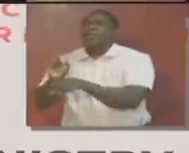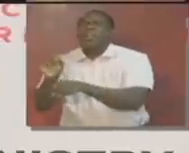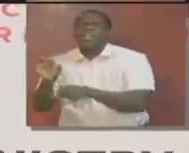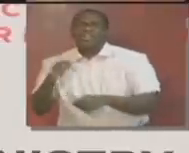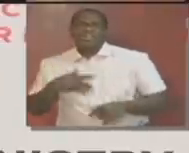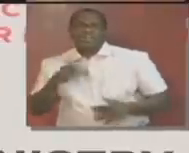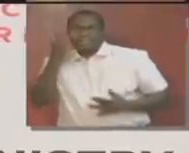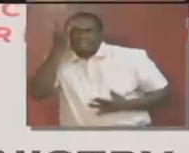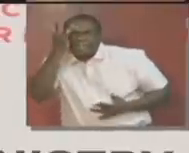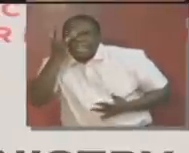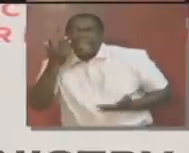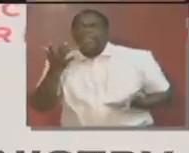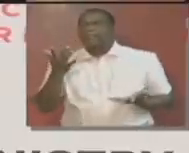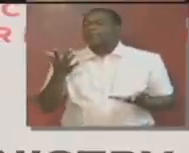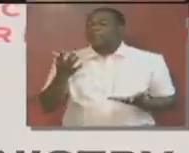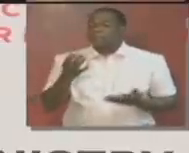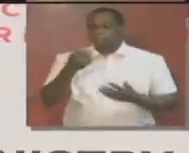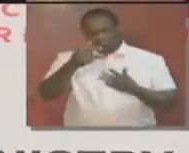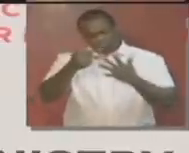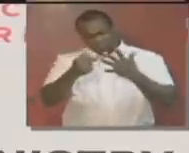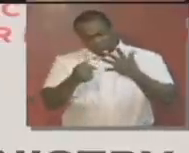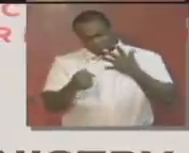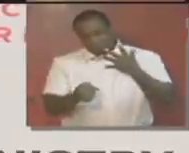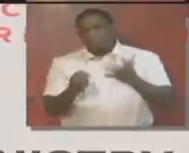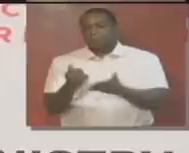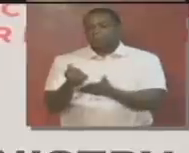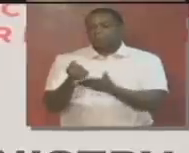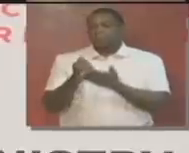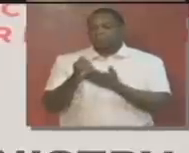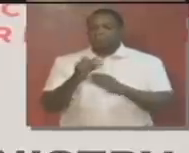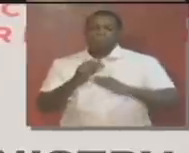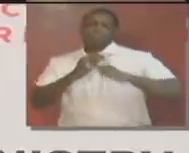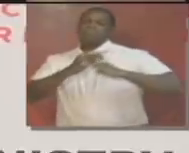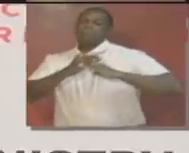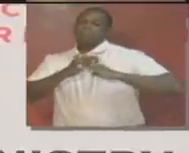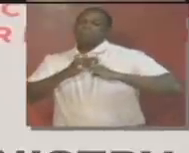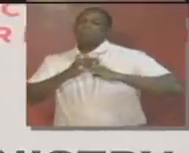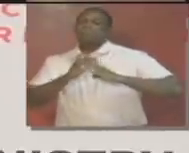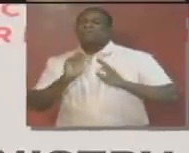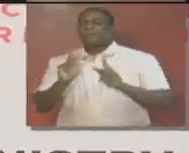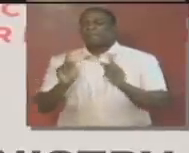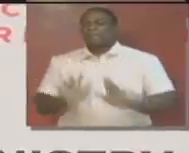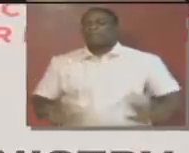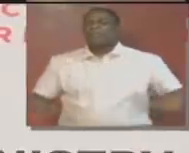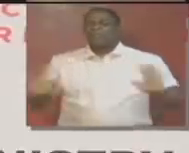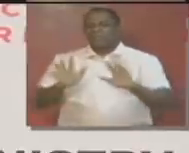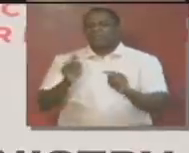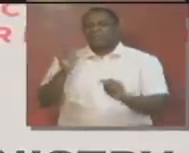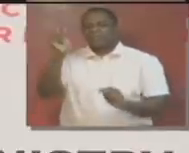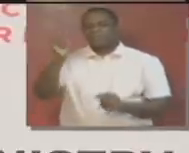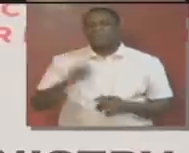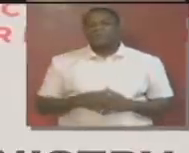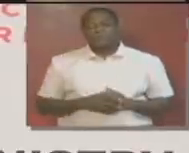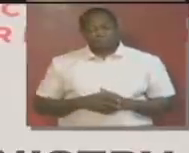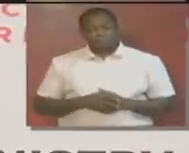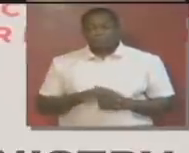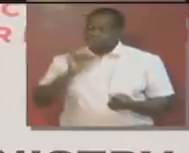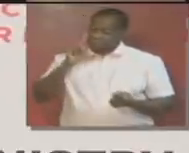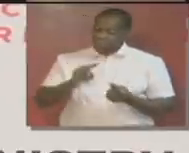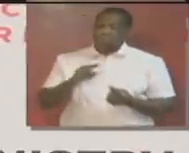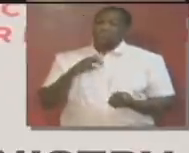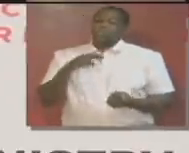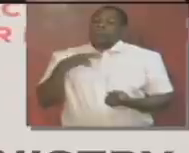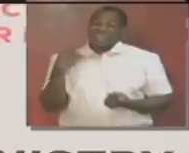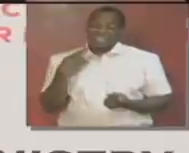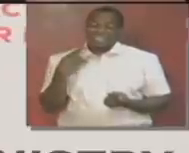things continue to provide that level of protection to the population by reducing the risk of infected individuals